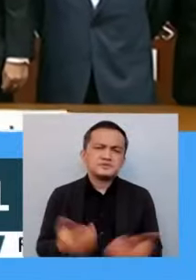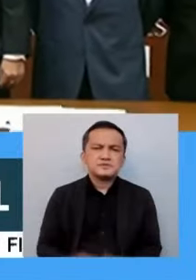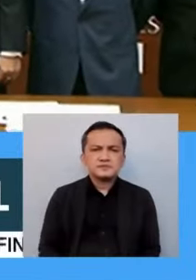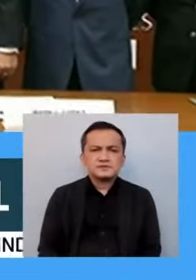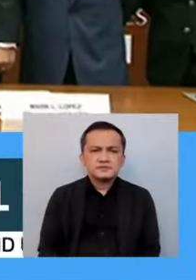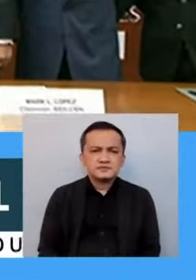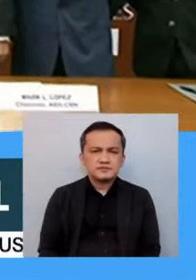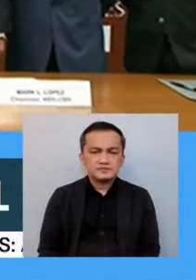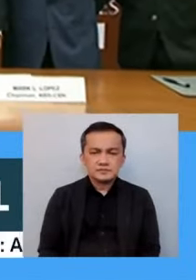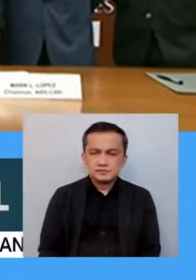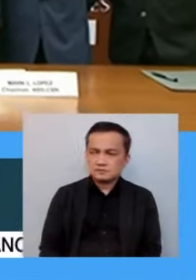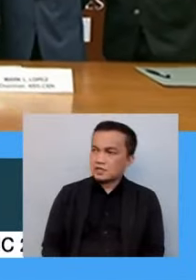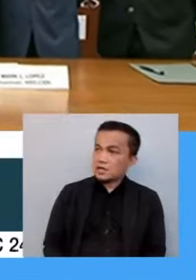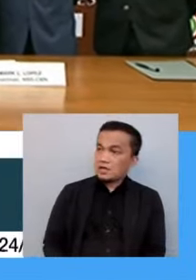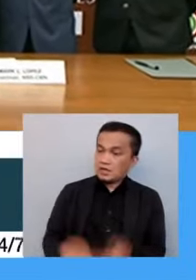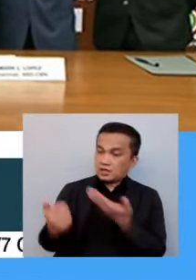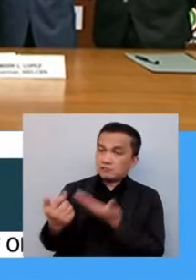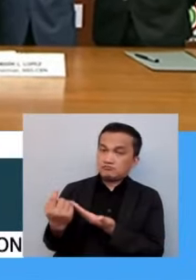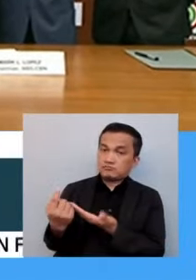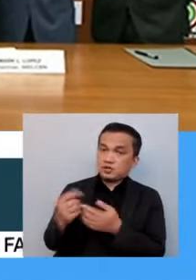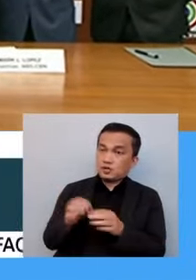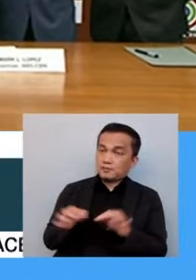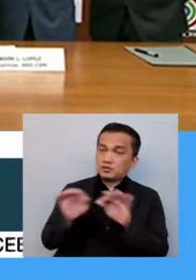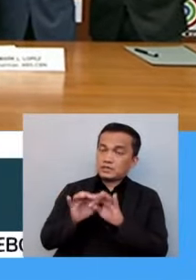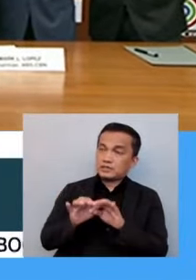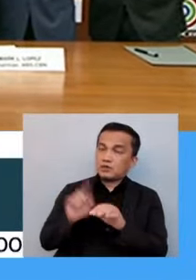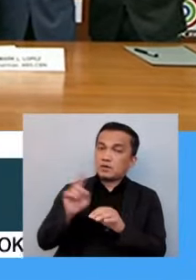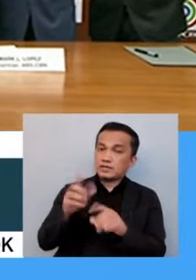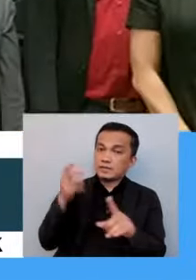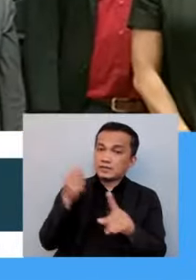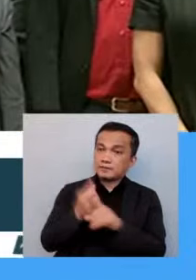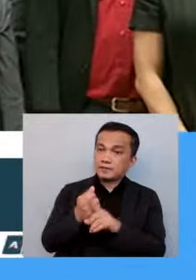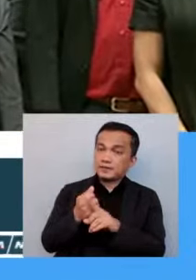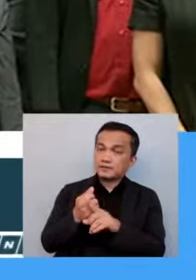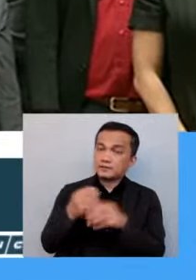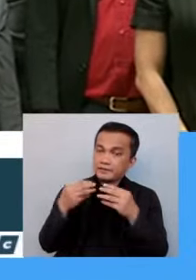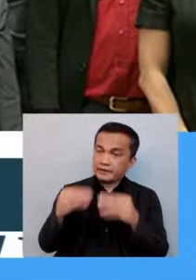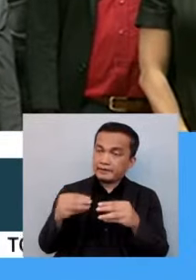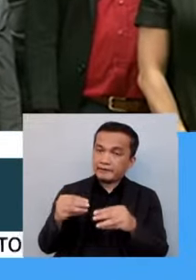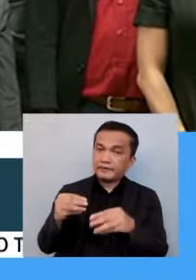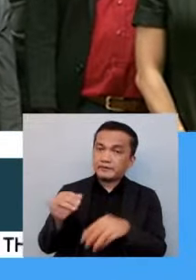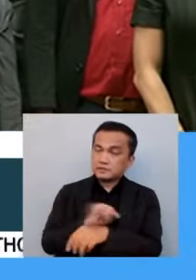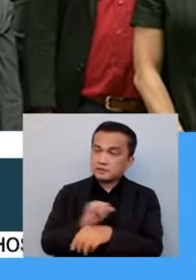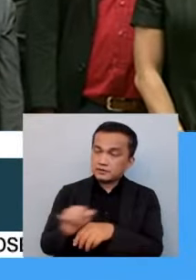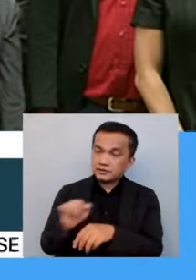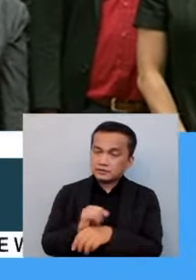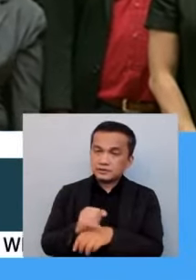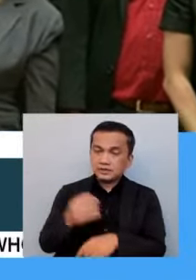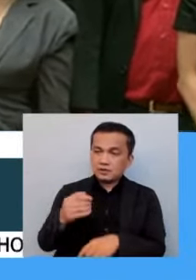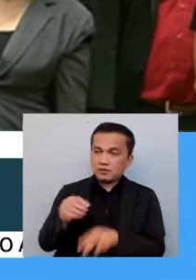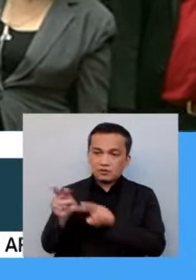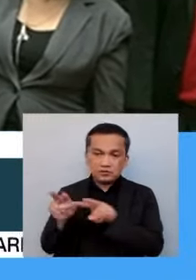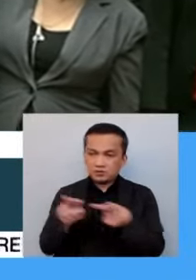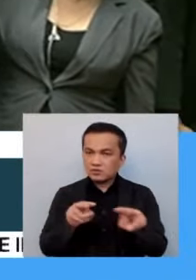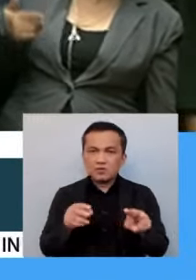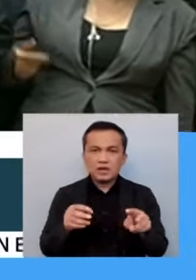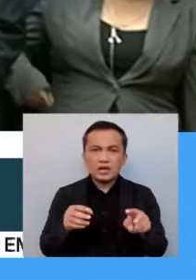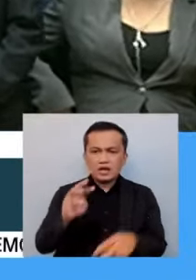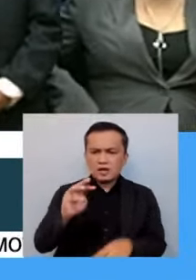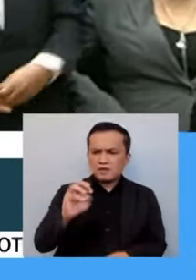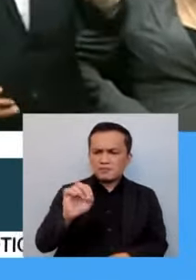Ang importante, ano bang epekto sa merkado, sa industriya? Correct. Wala po naman tayong nakikita na monopolya o